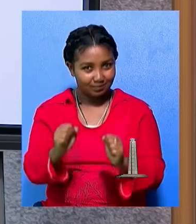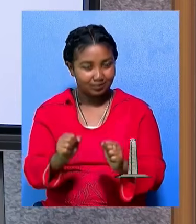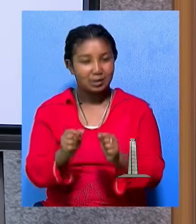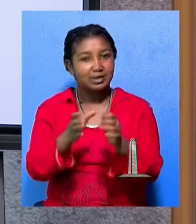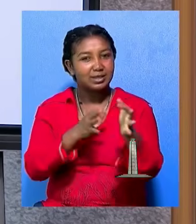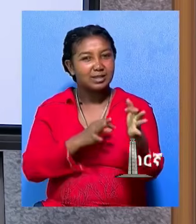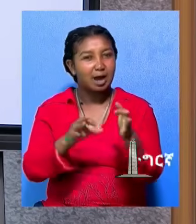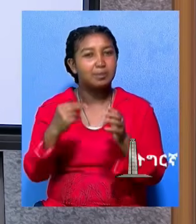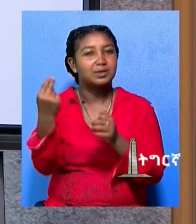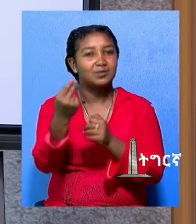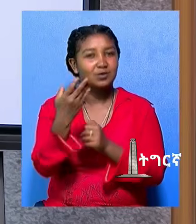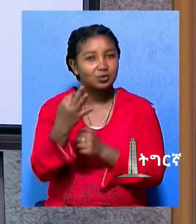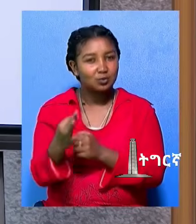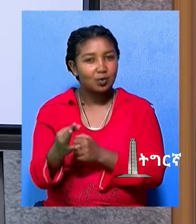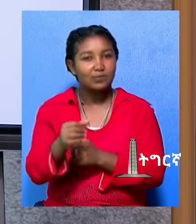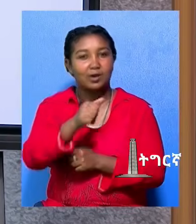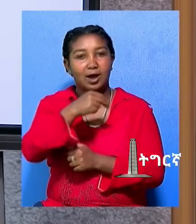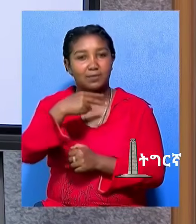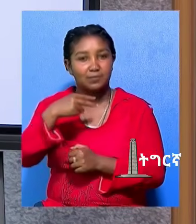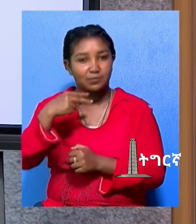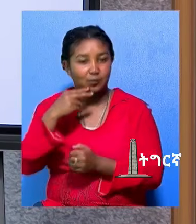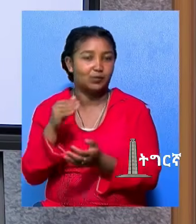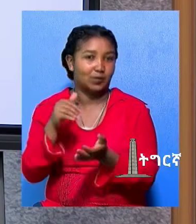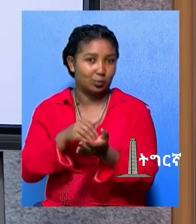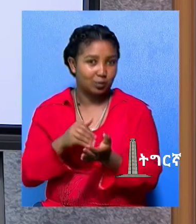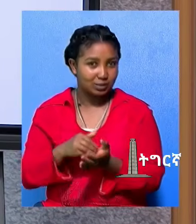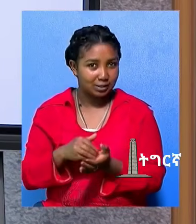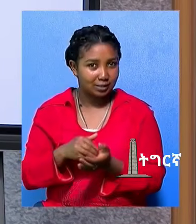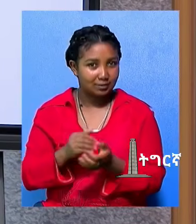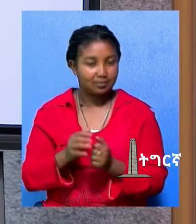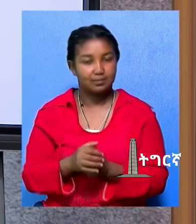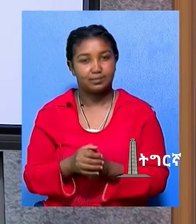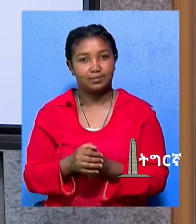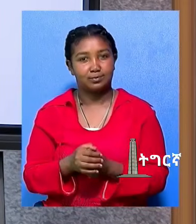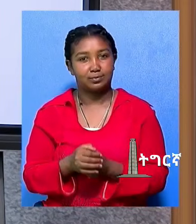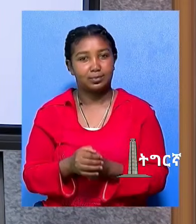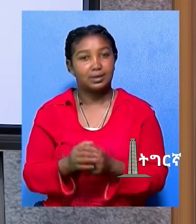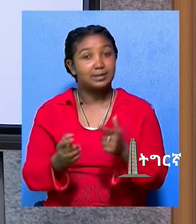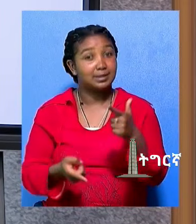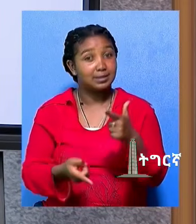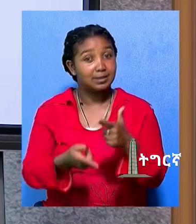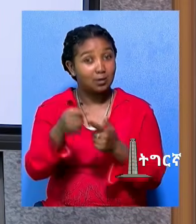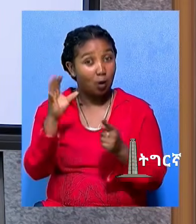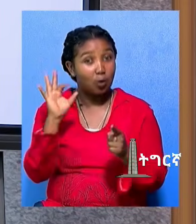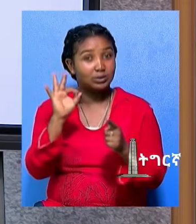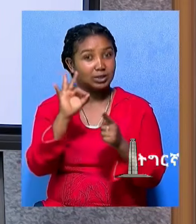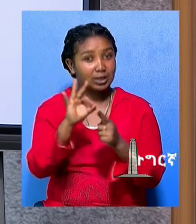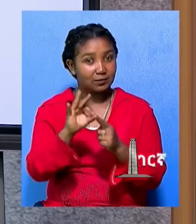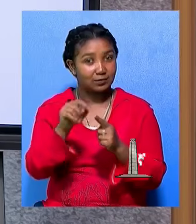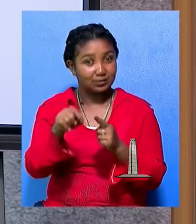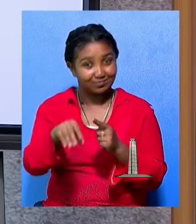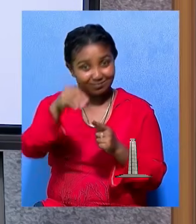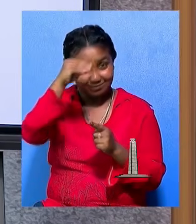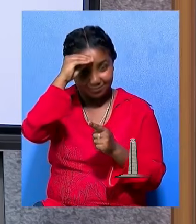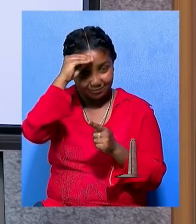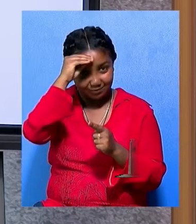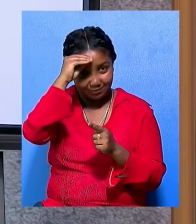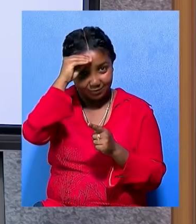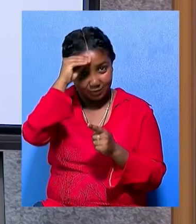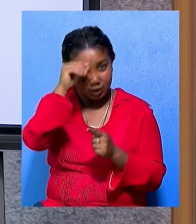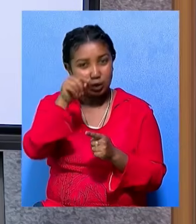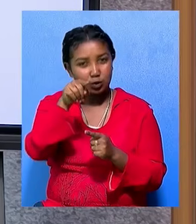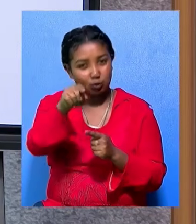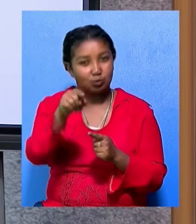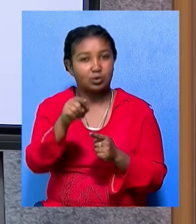describe the function of adverbs of frequency. The second objectives of our today's lesson is